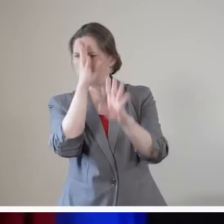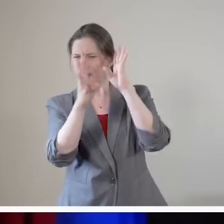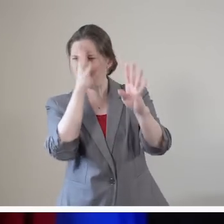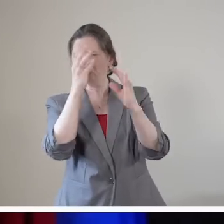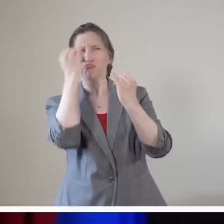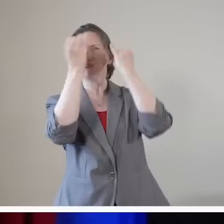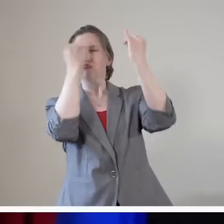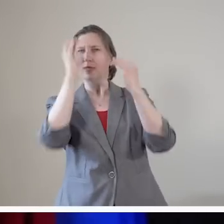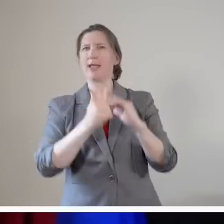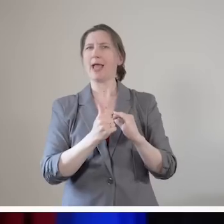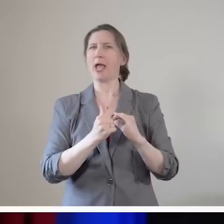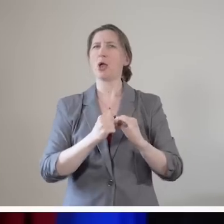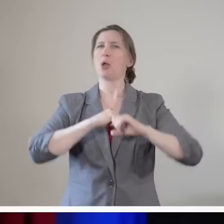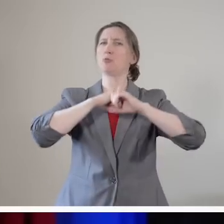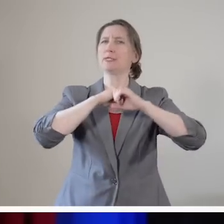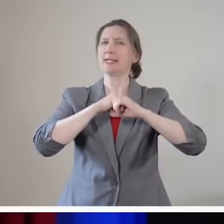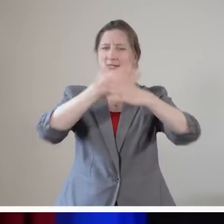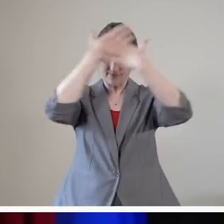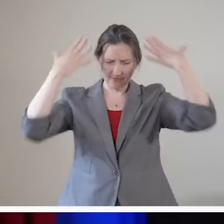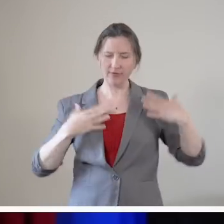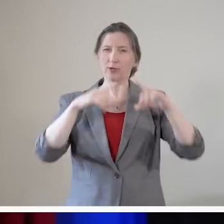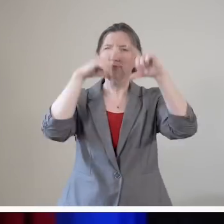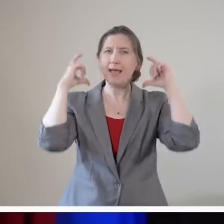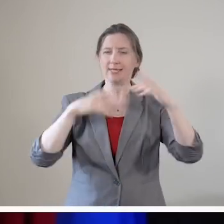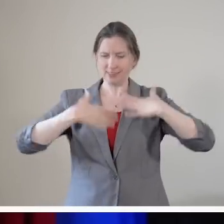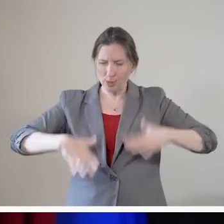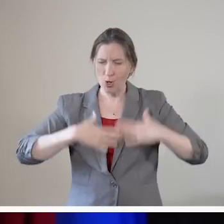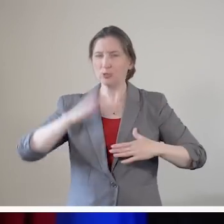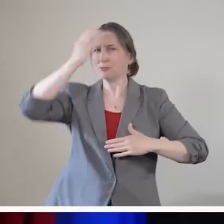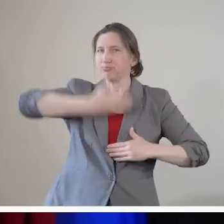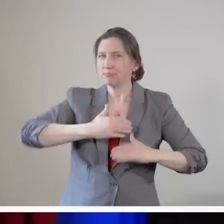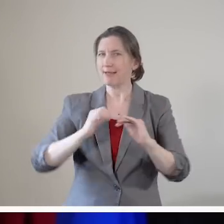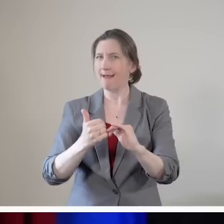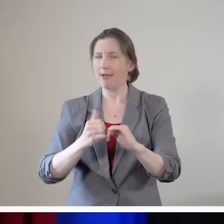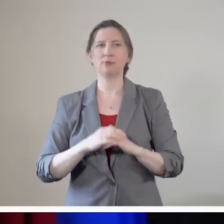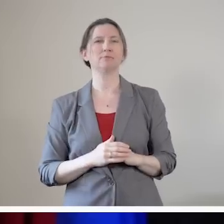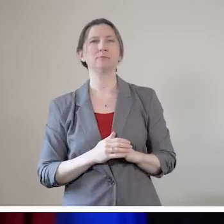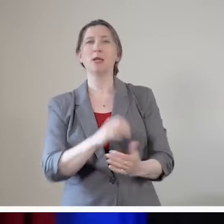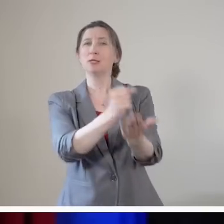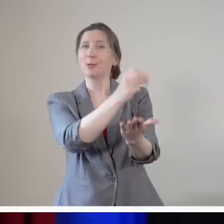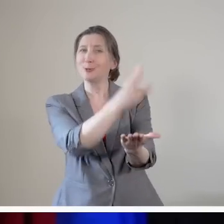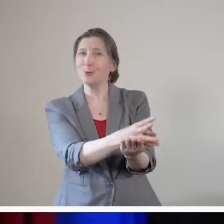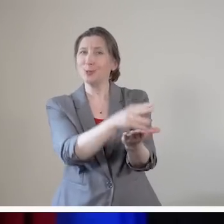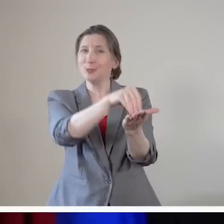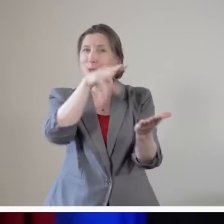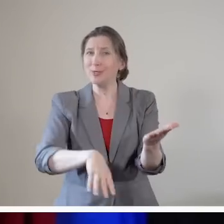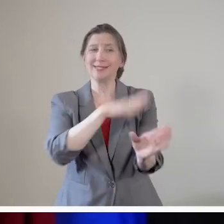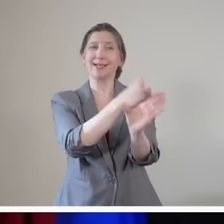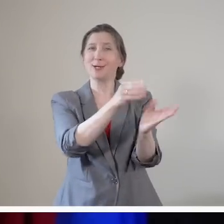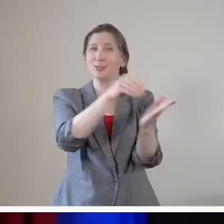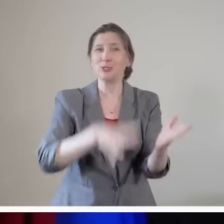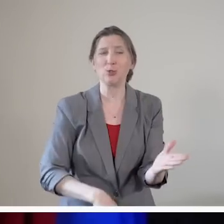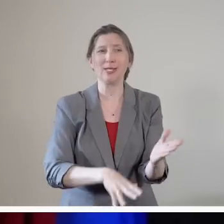protective equipment. The social workers and psychologists trained to address trauma. The students earning degrees from our School of